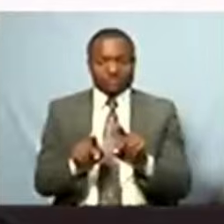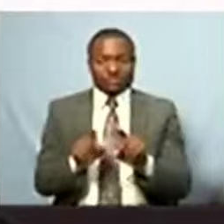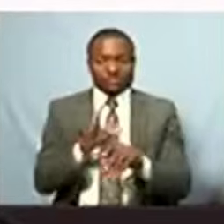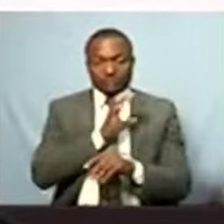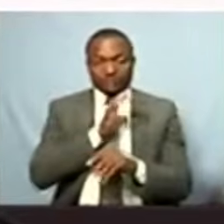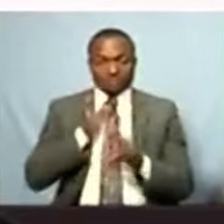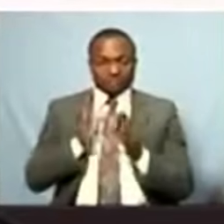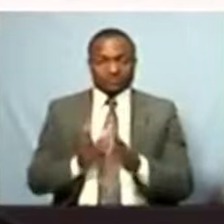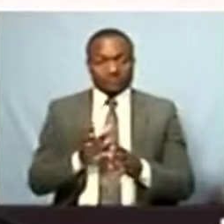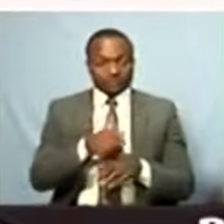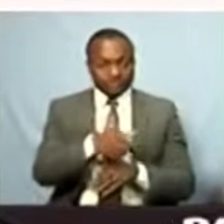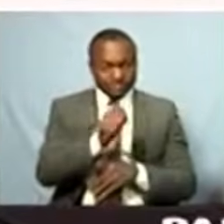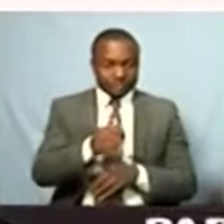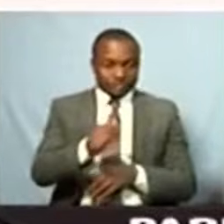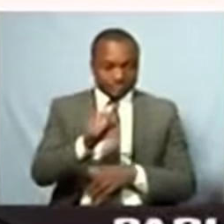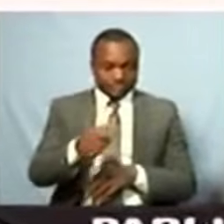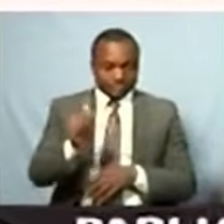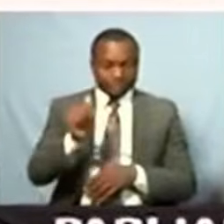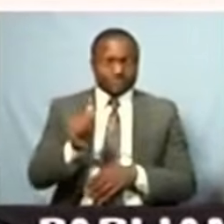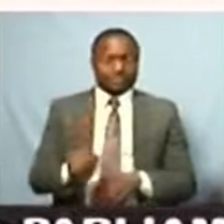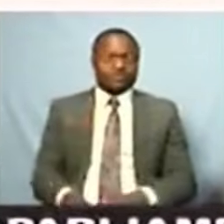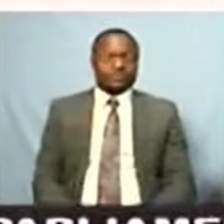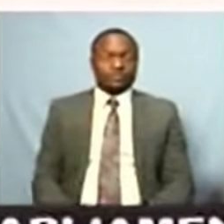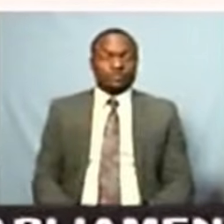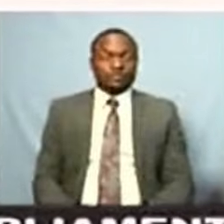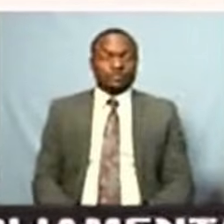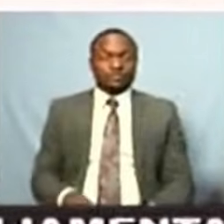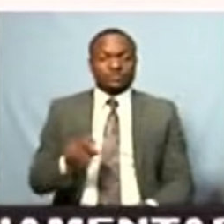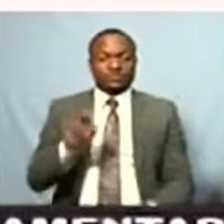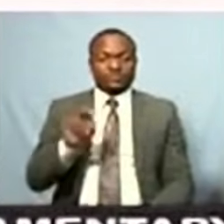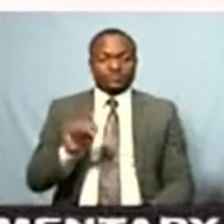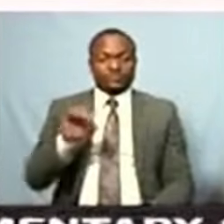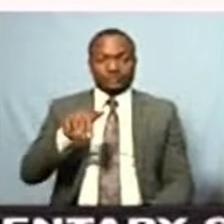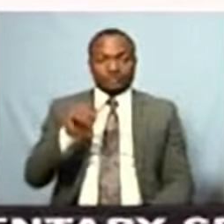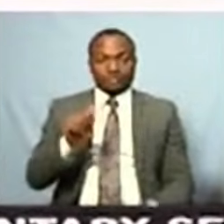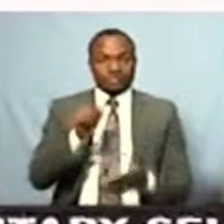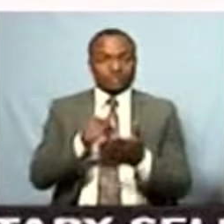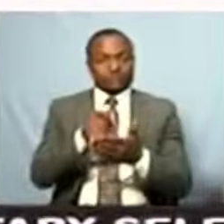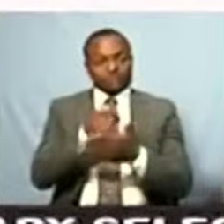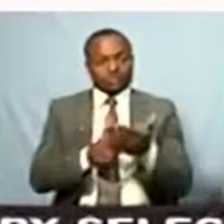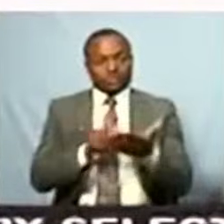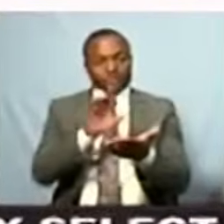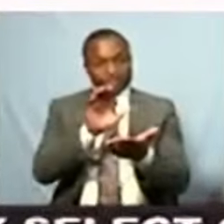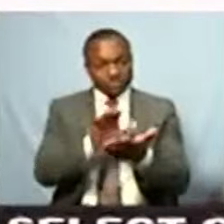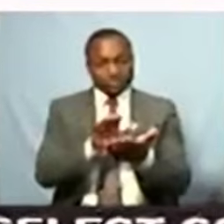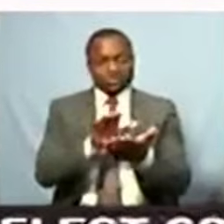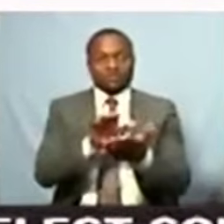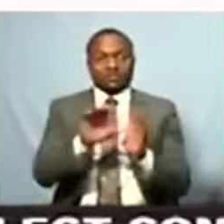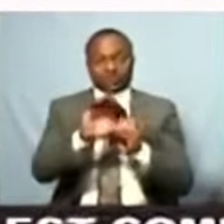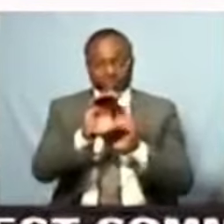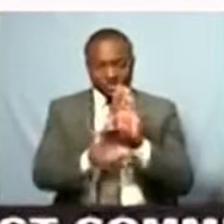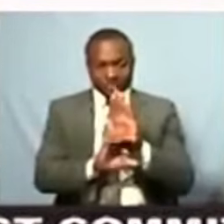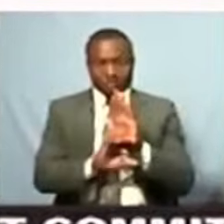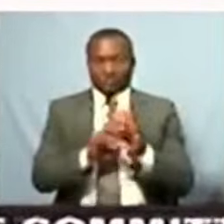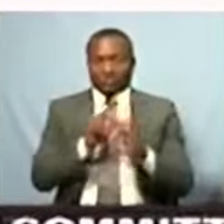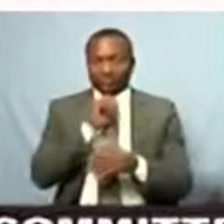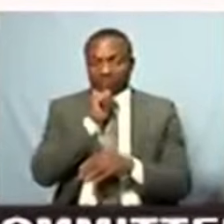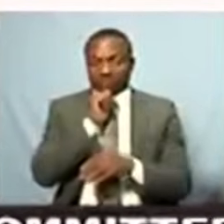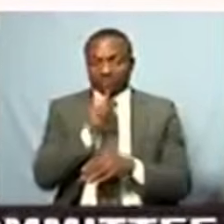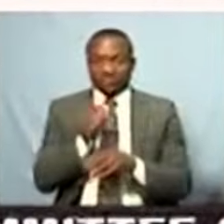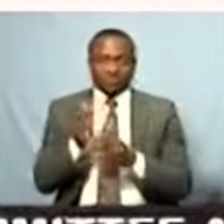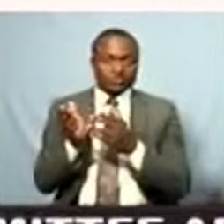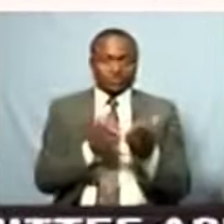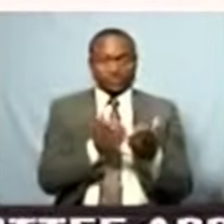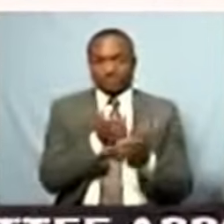councillors from amongst themselves. NIPA's view is that this is what is provided in the current constitution and it does not raise